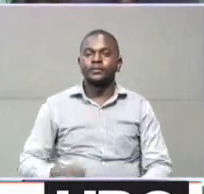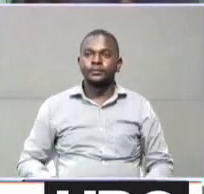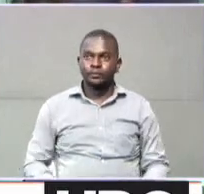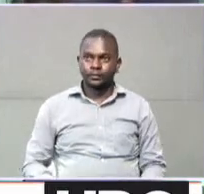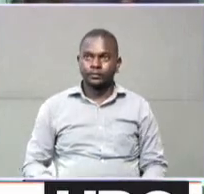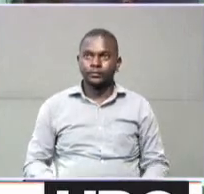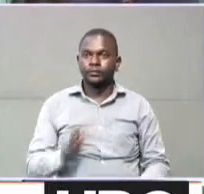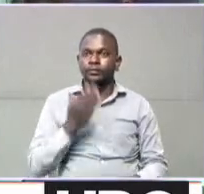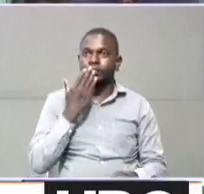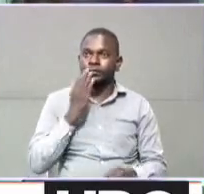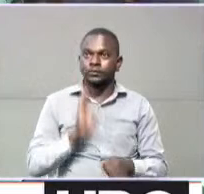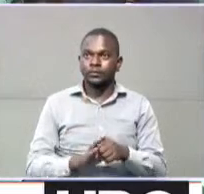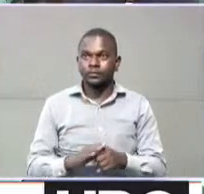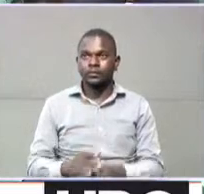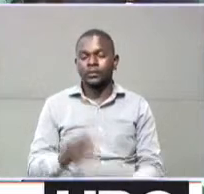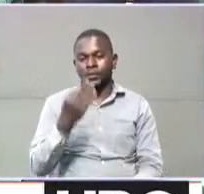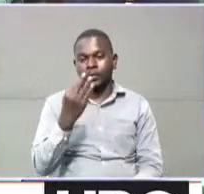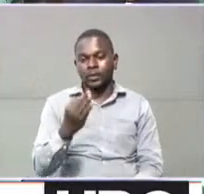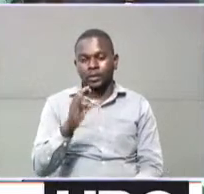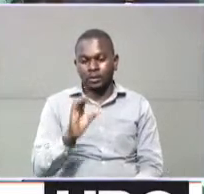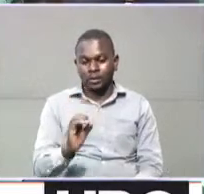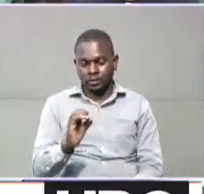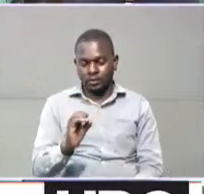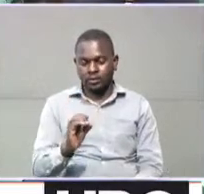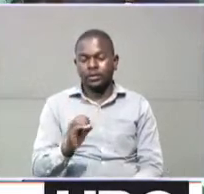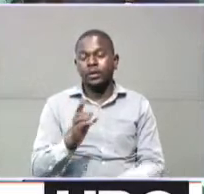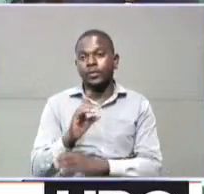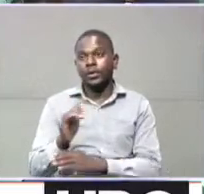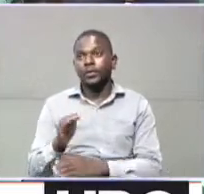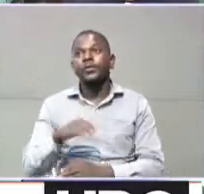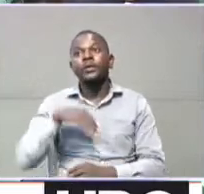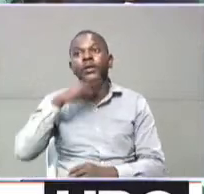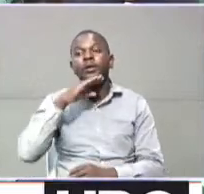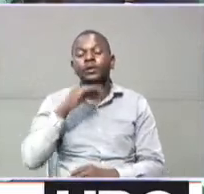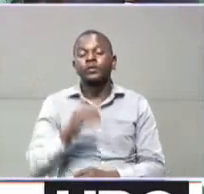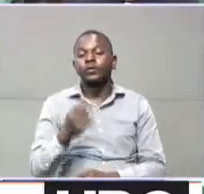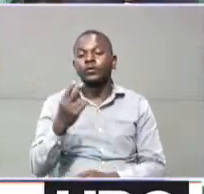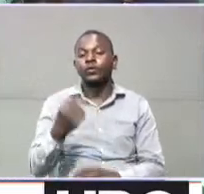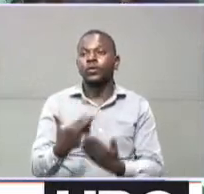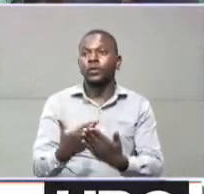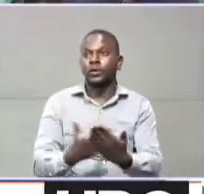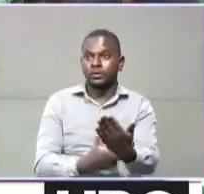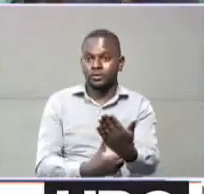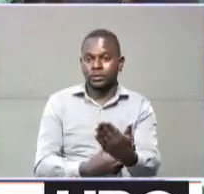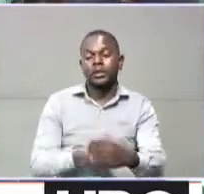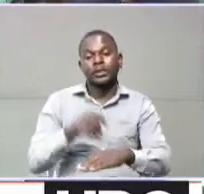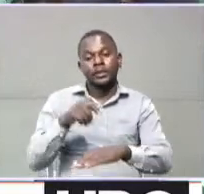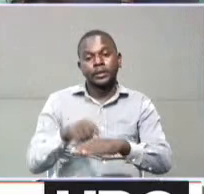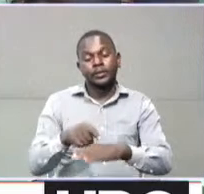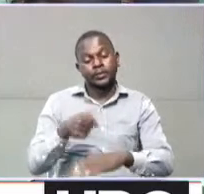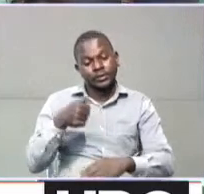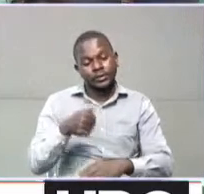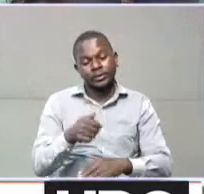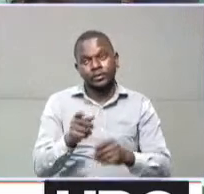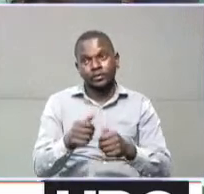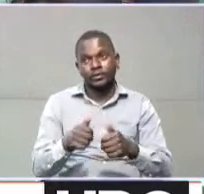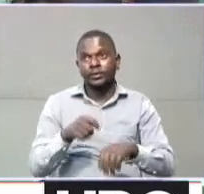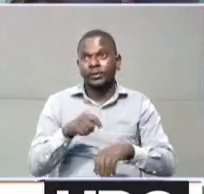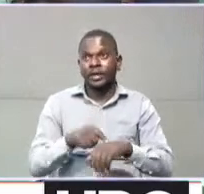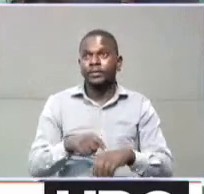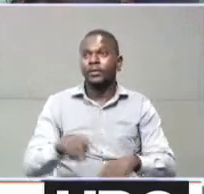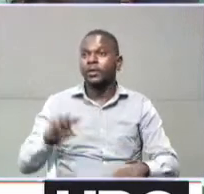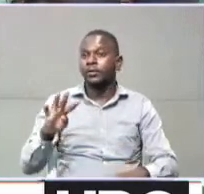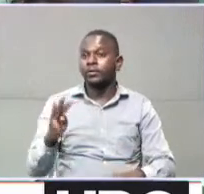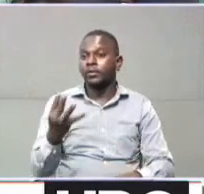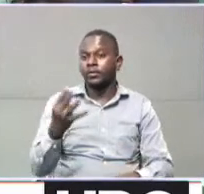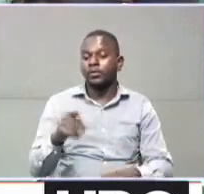you promised mr temenas will be enough for two statements so for two reports so time yourself very well at four